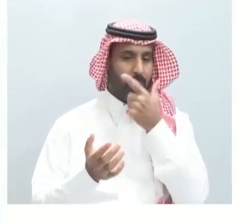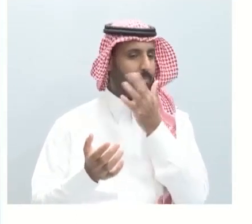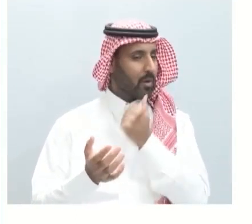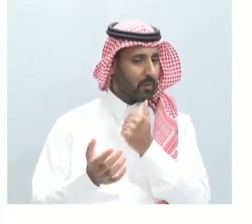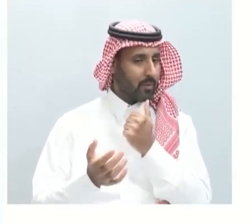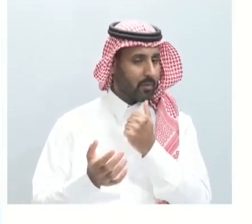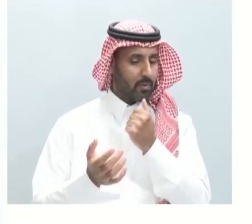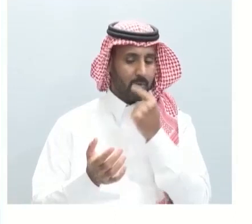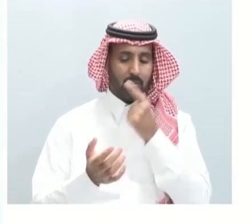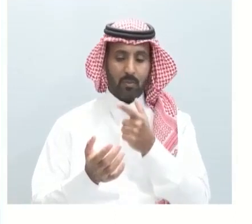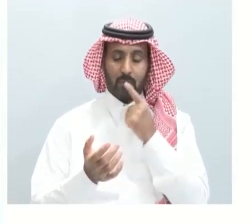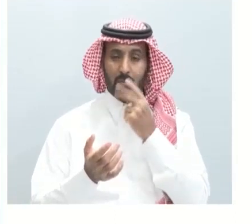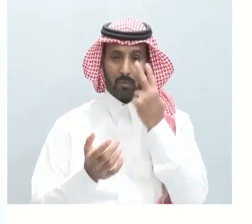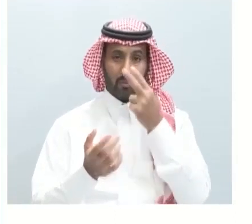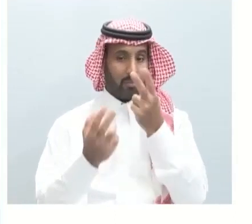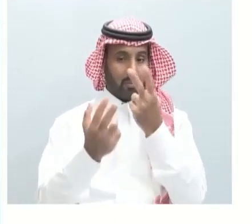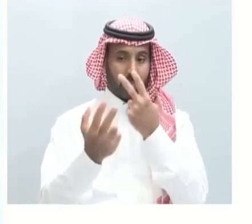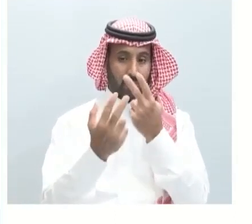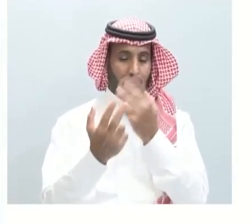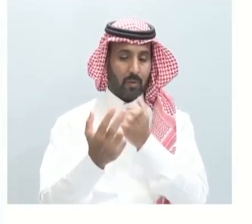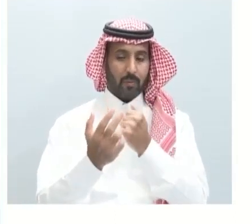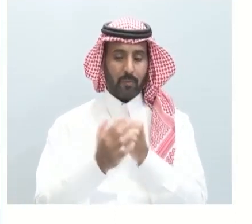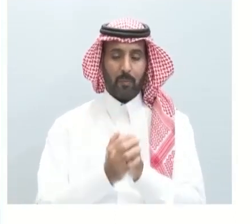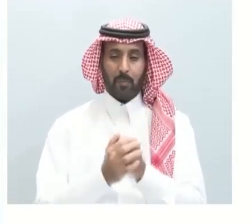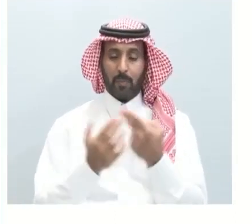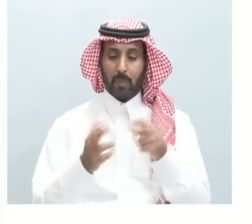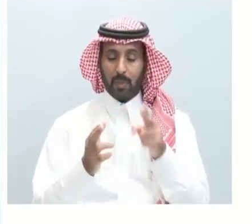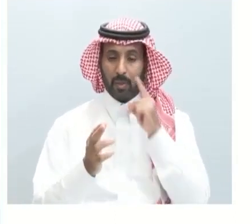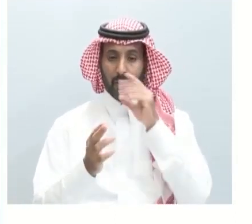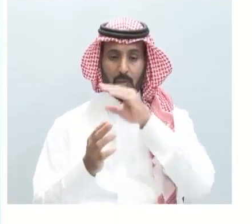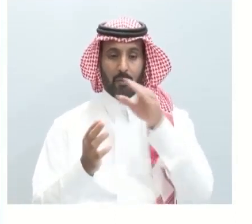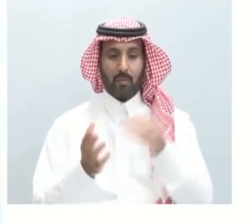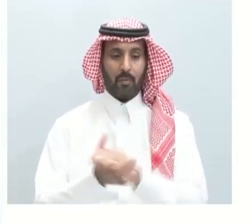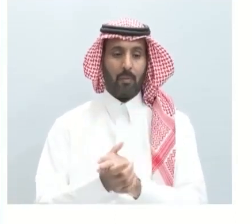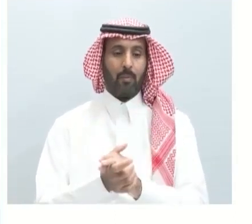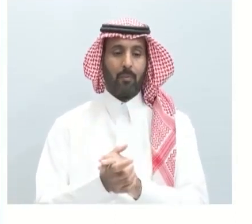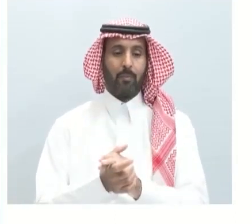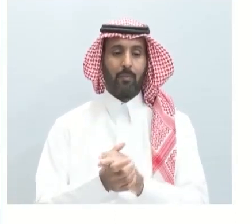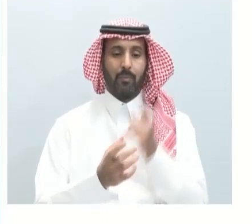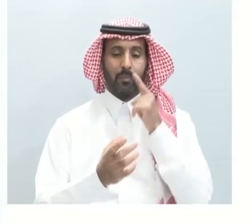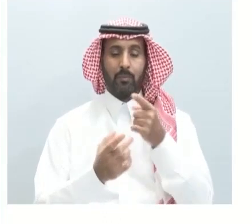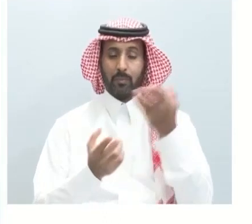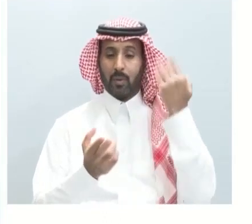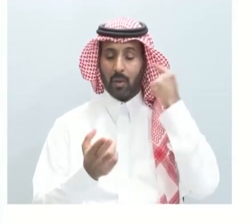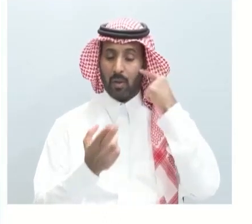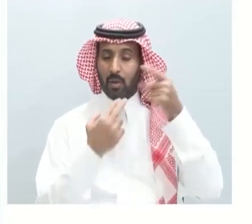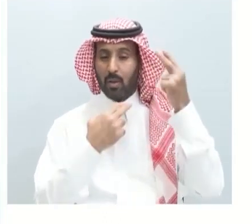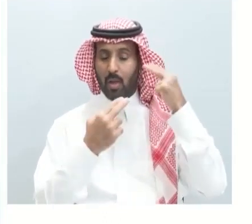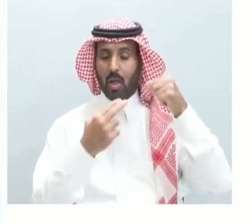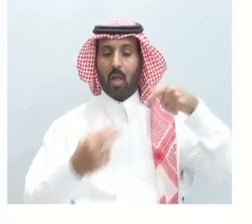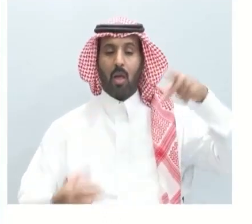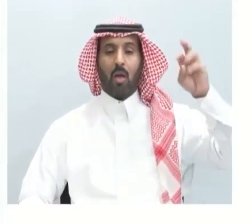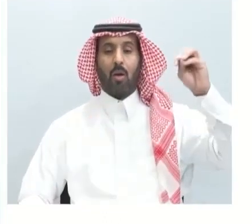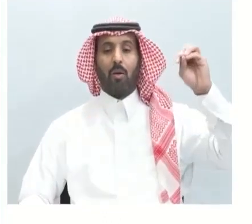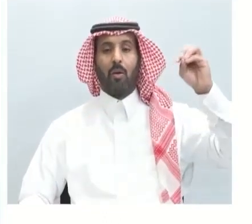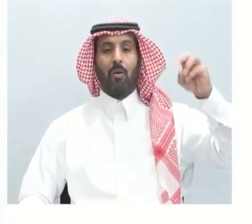no prolonged eye contact so this is the beginning of the essay here customs and gestures in Korean culture this is